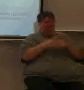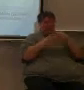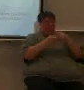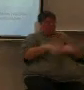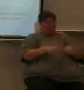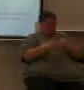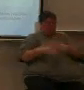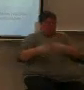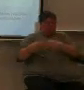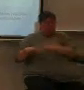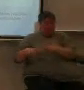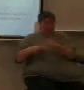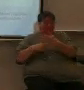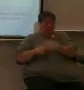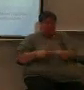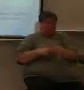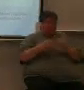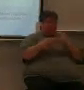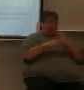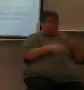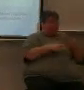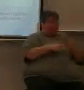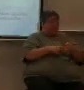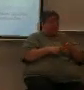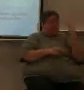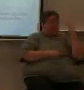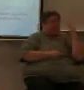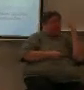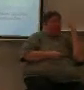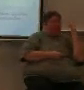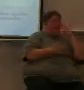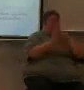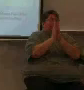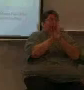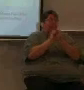And they lost their fish because they became more acidic.